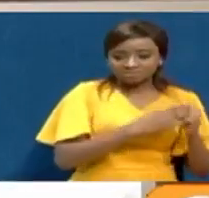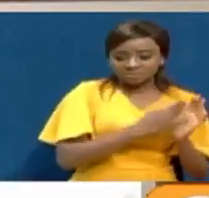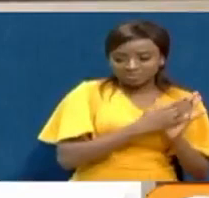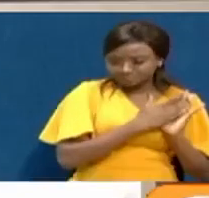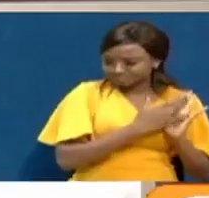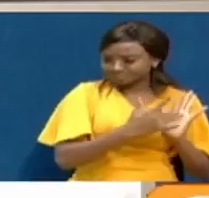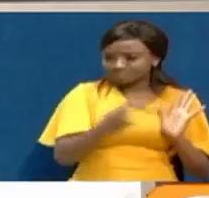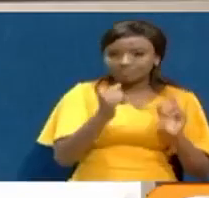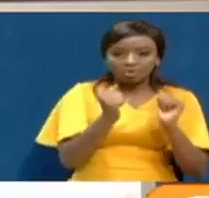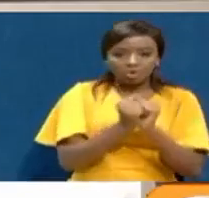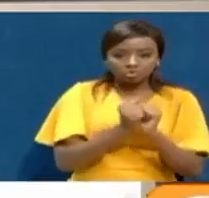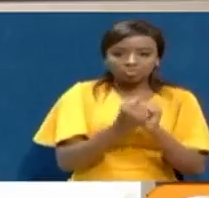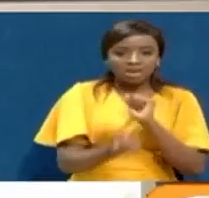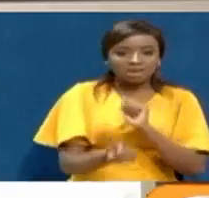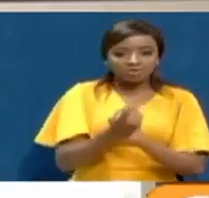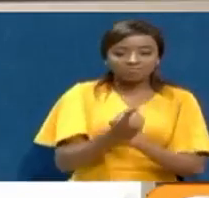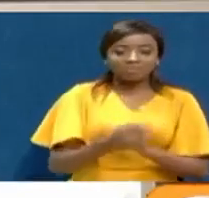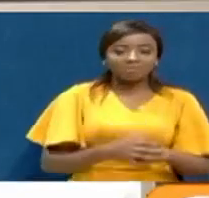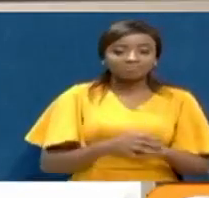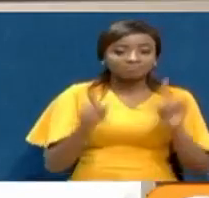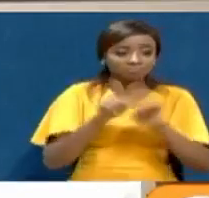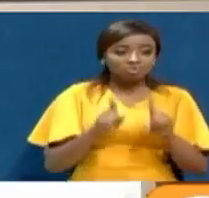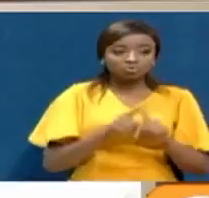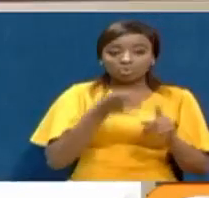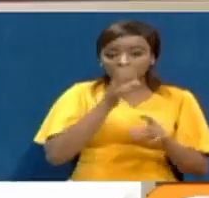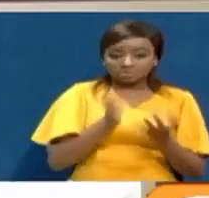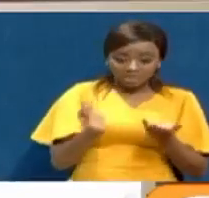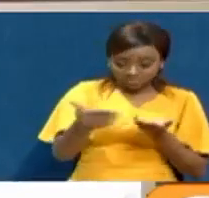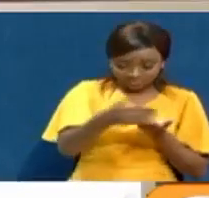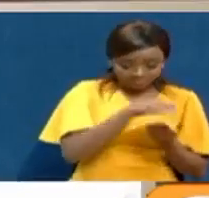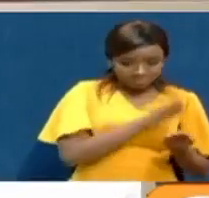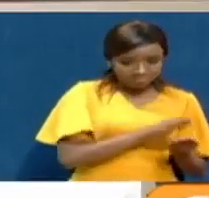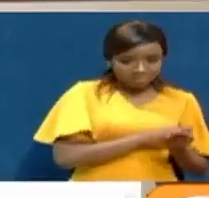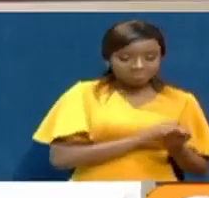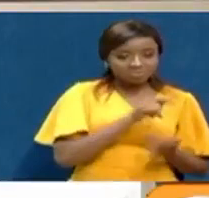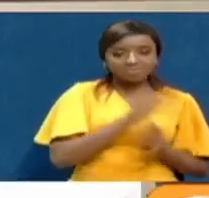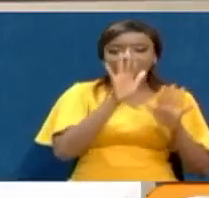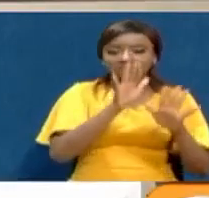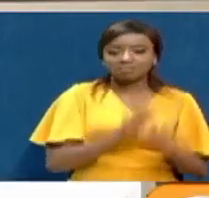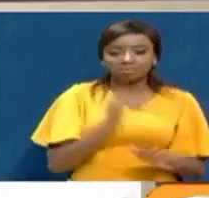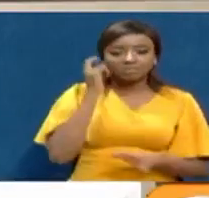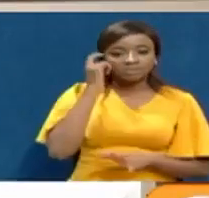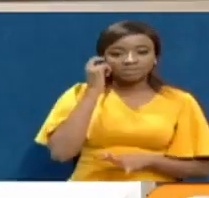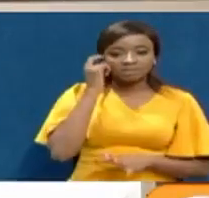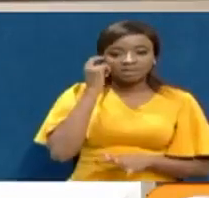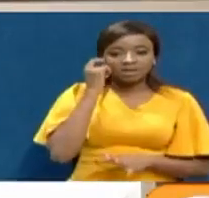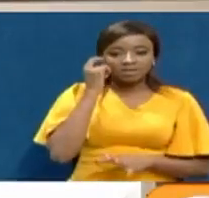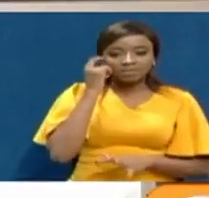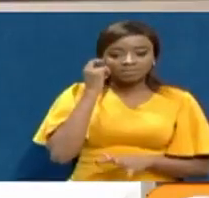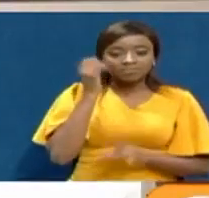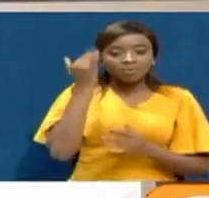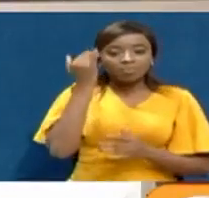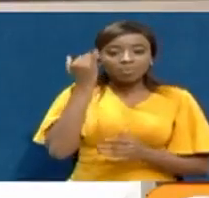to October and November being the peak. Again, water harvesting will be very important because we will have periods